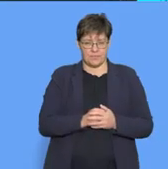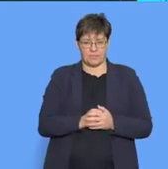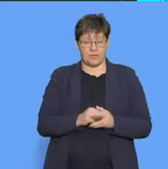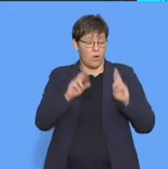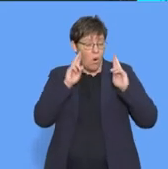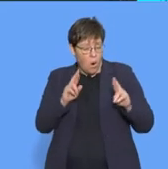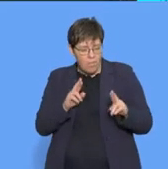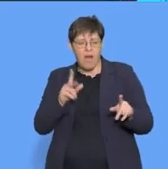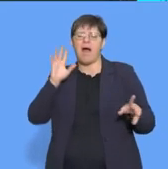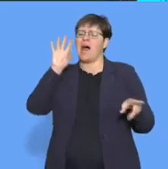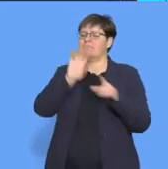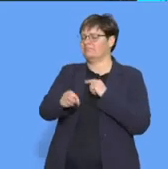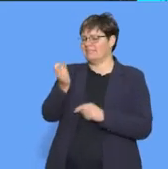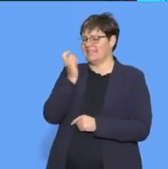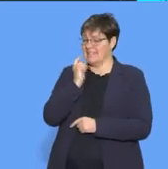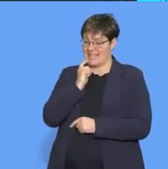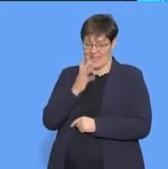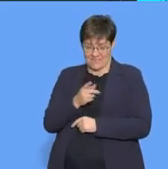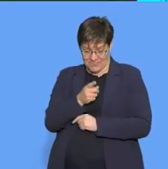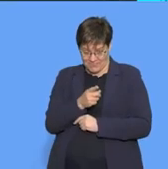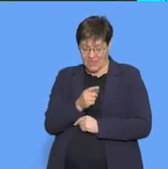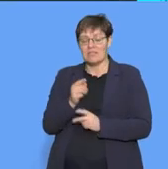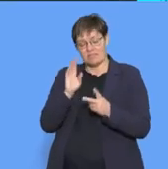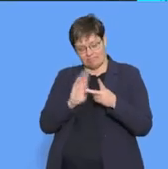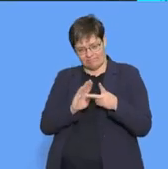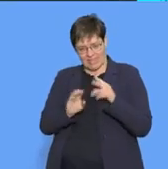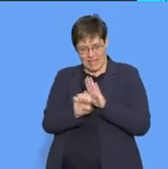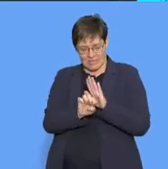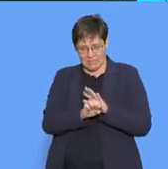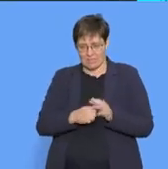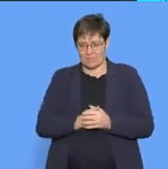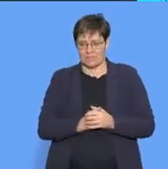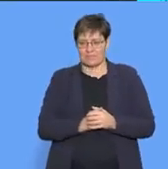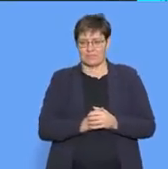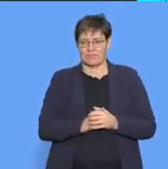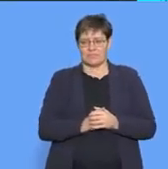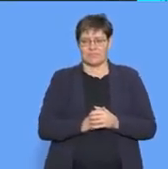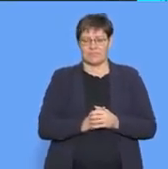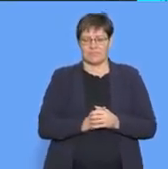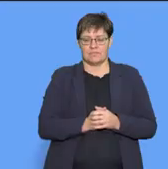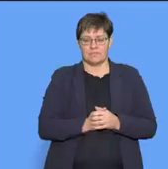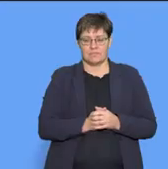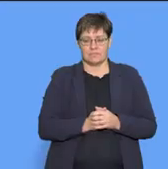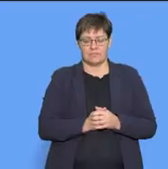Okay, so I hope this is getting slightly easier for people. Let's try one more example.